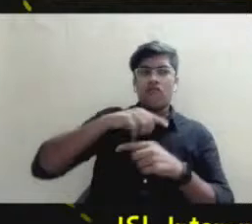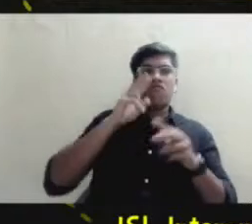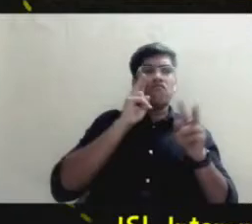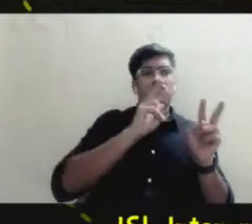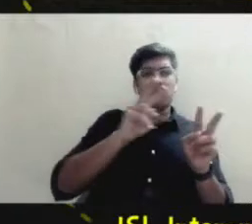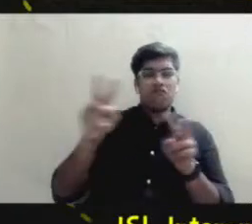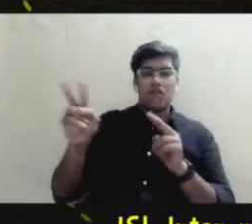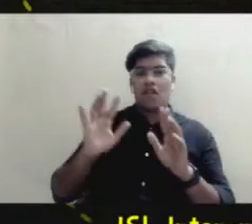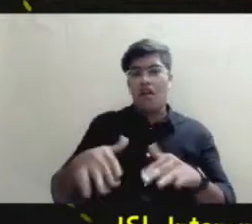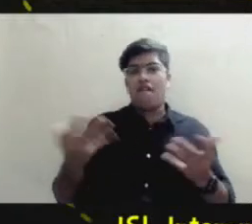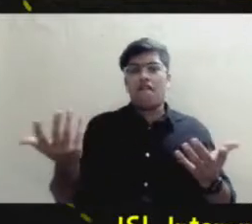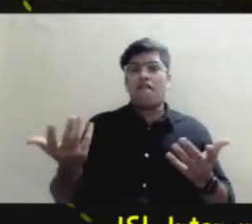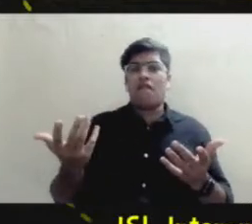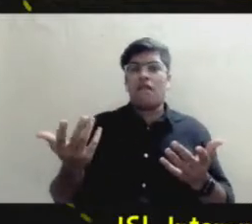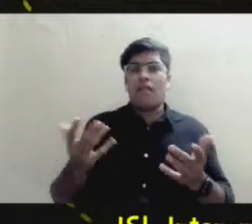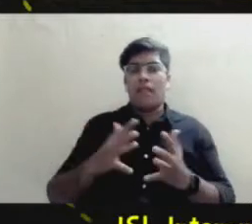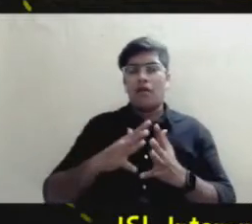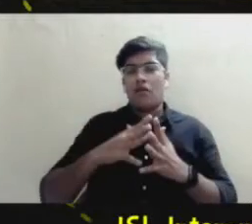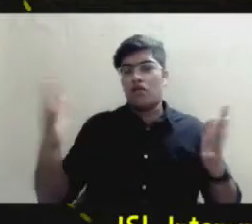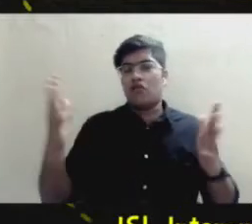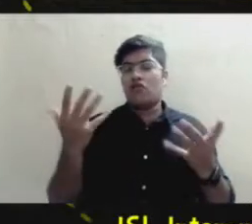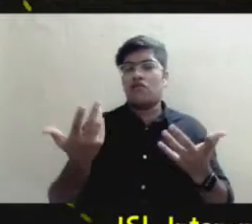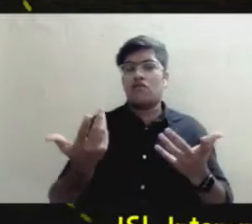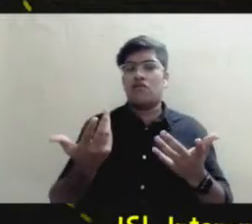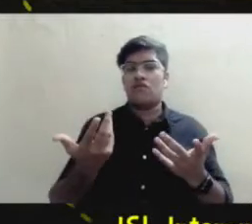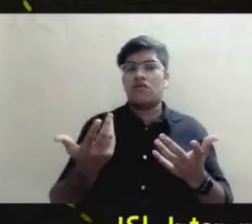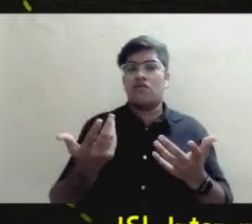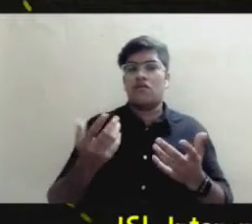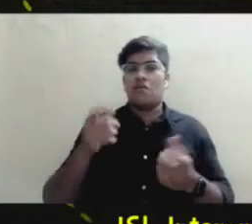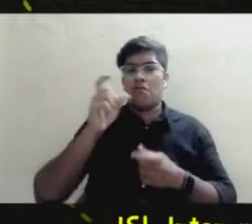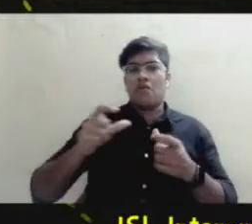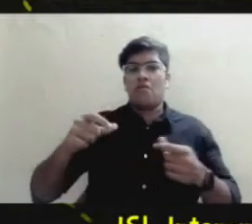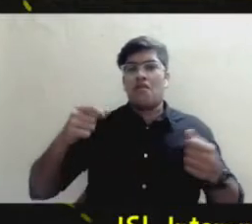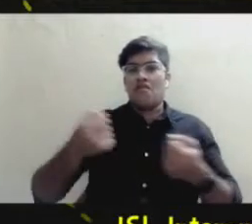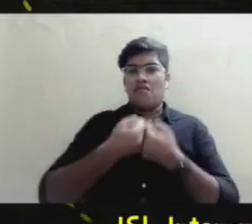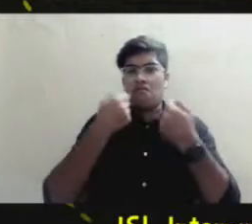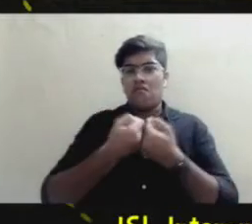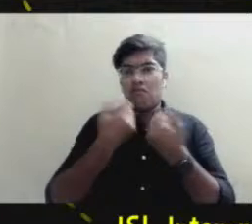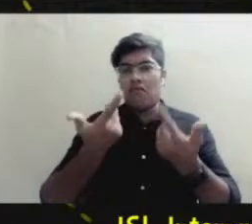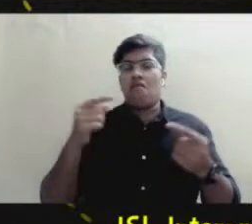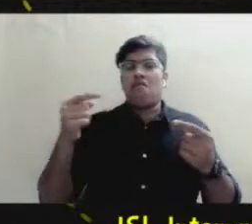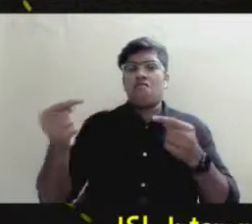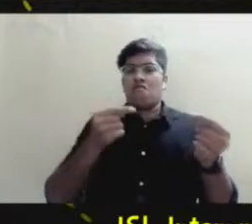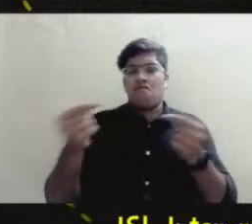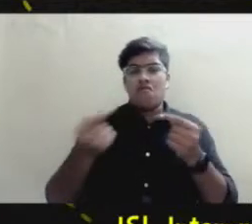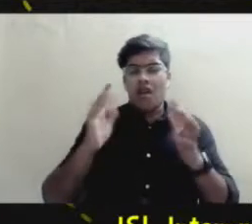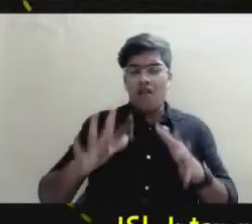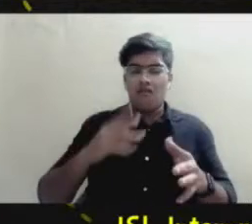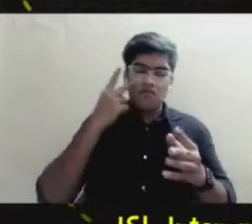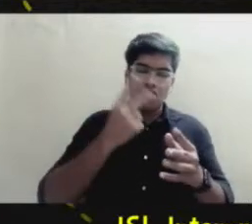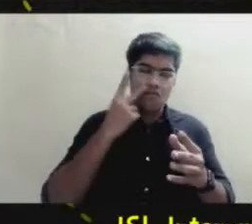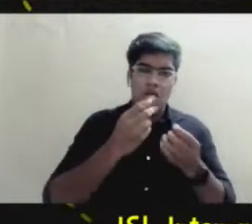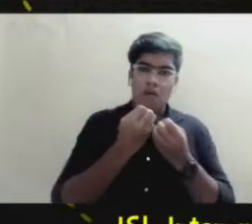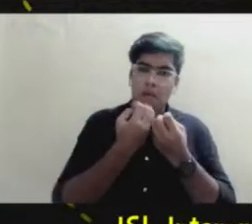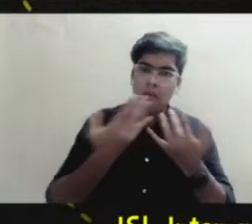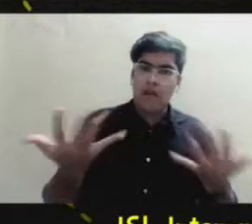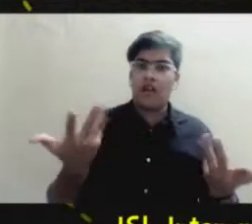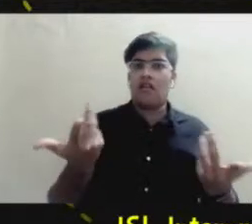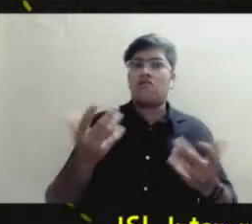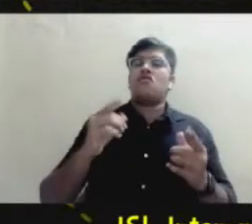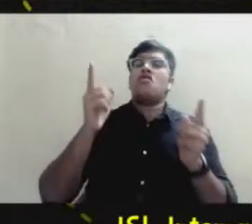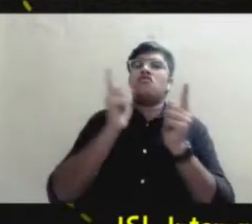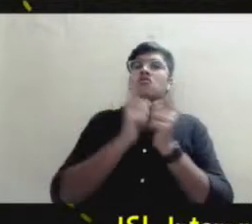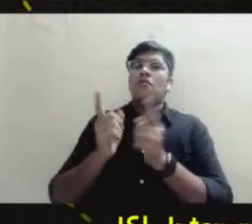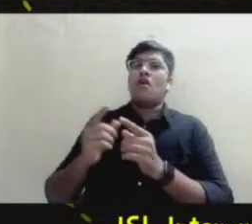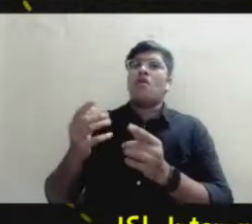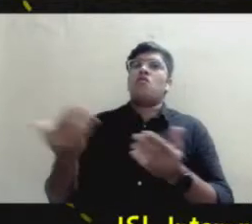of intense violence. We don't censor that. In fact, it's all being staged even. So